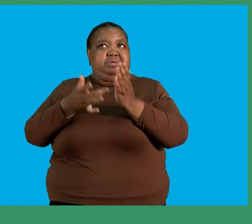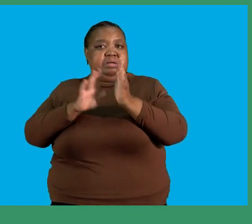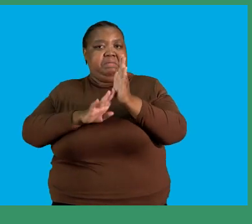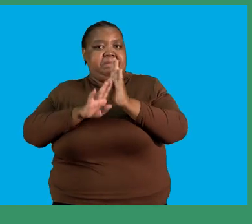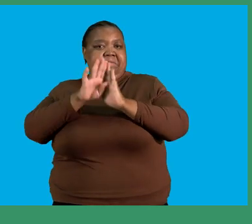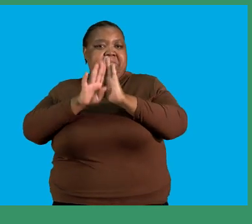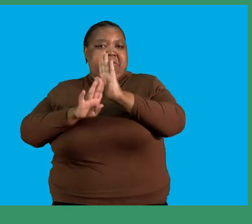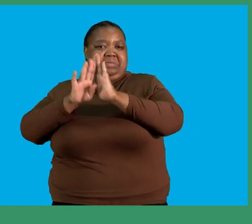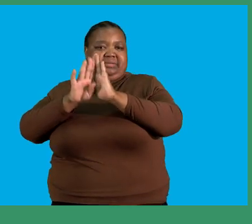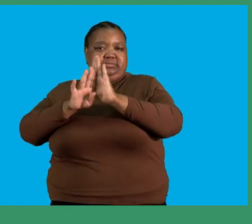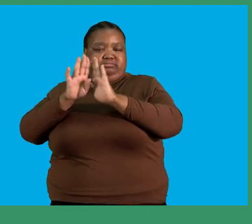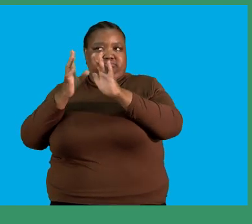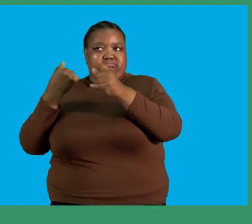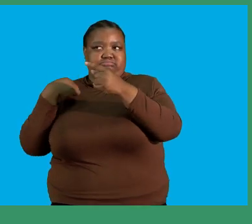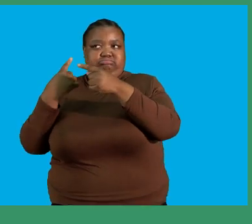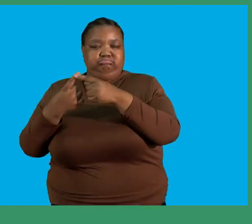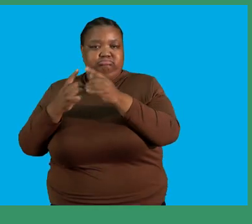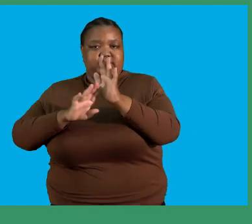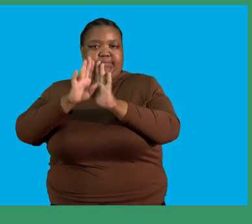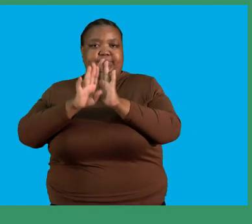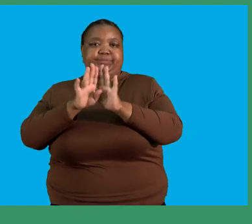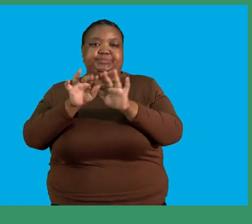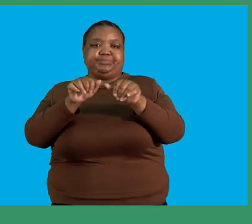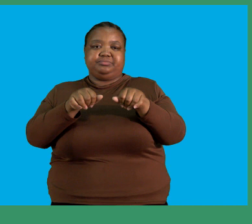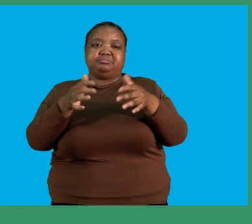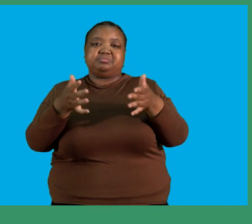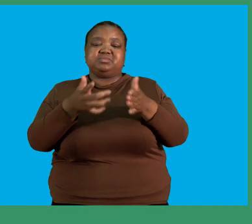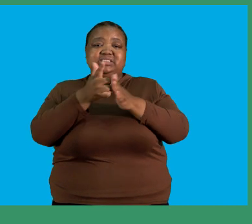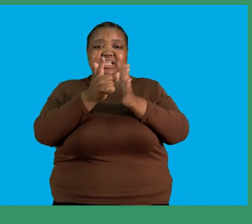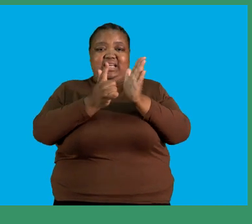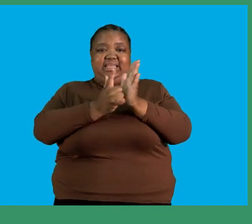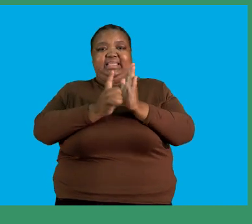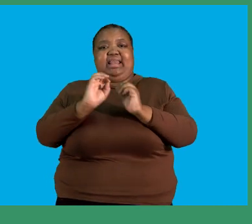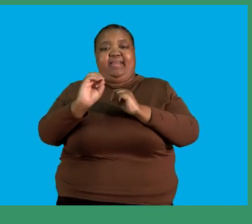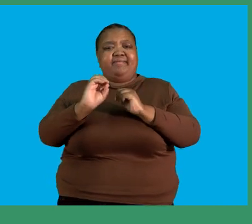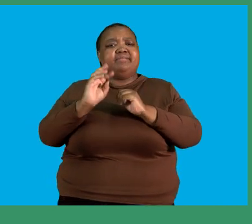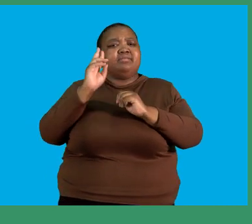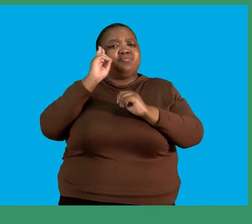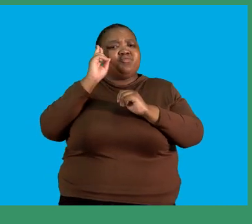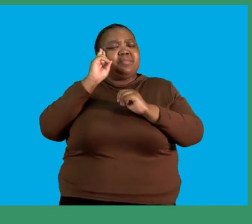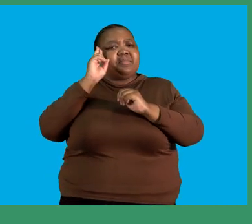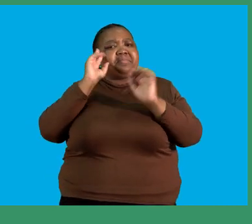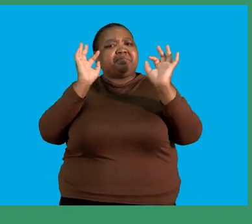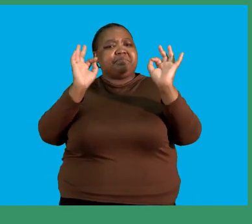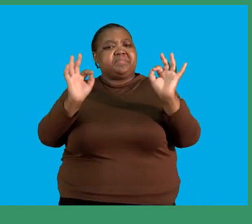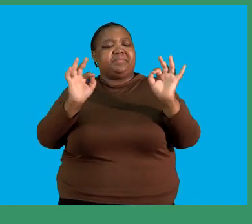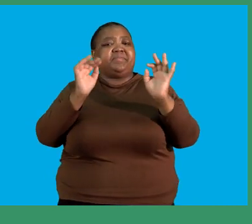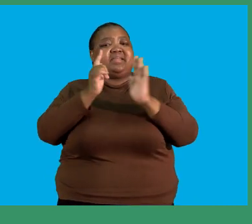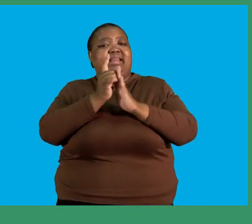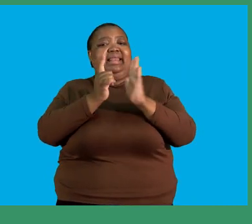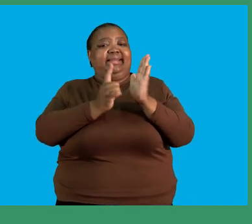technological advancements that we have over time. We then have the legal. Now, if you remember correctly,